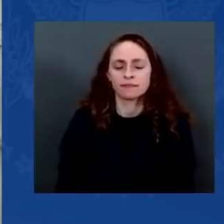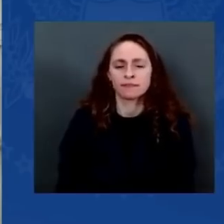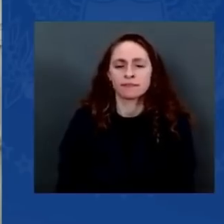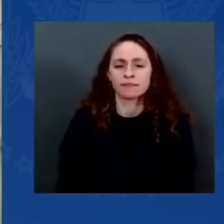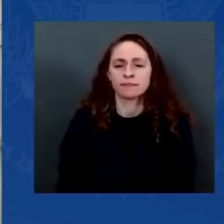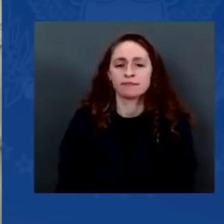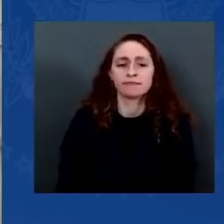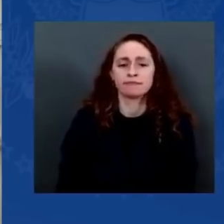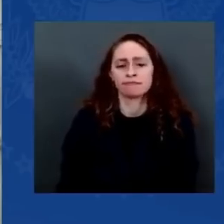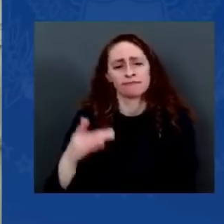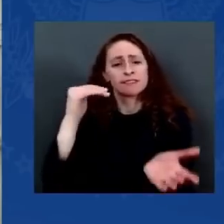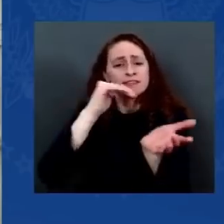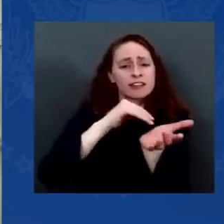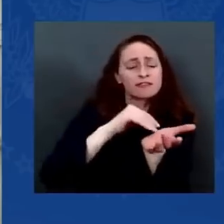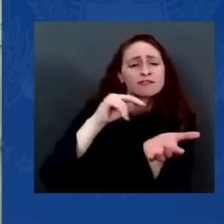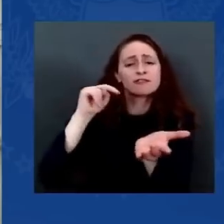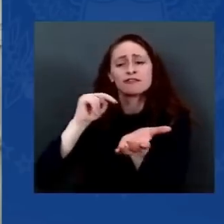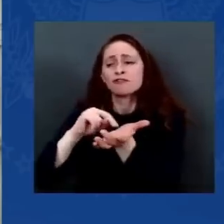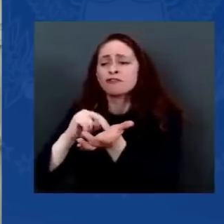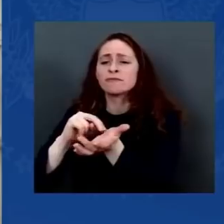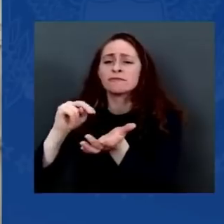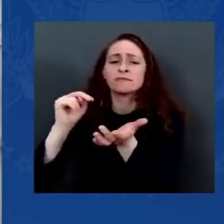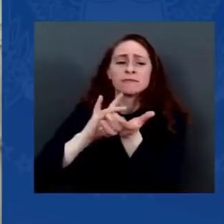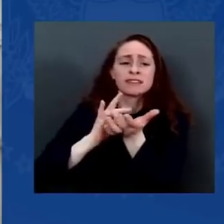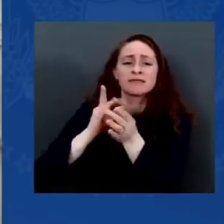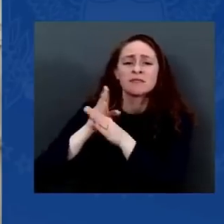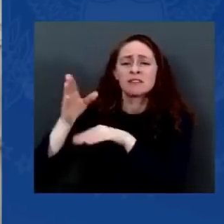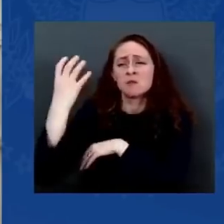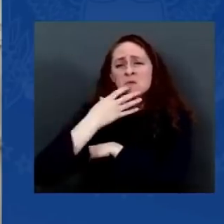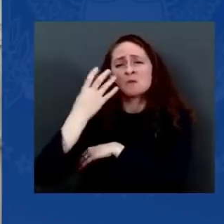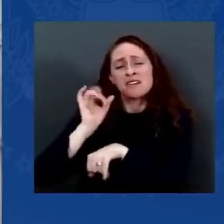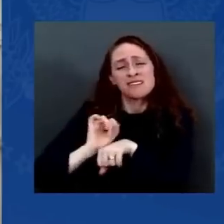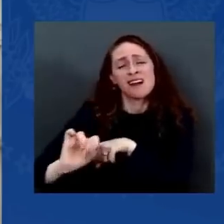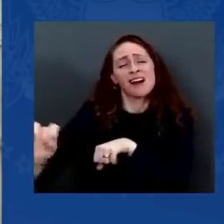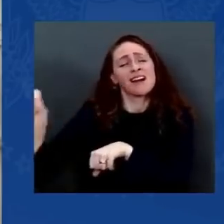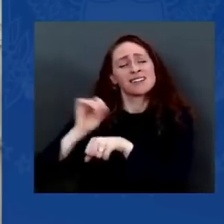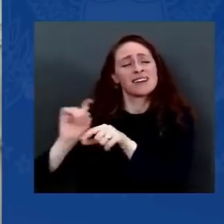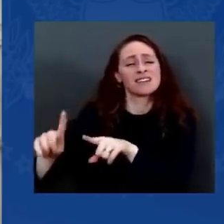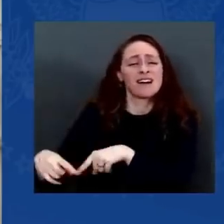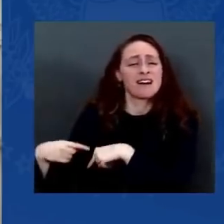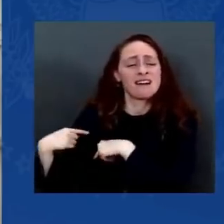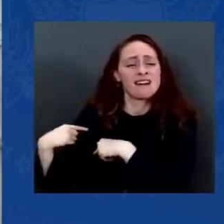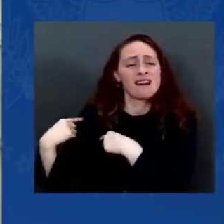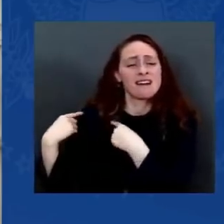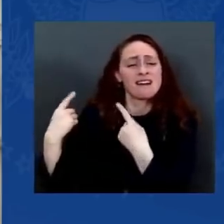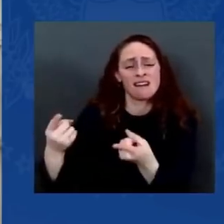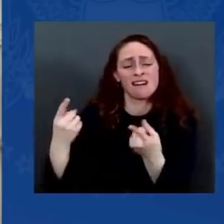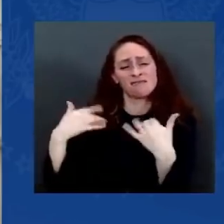is real. I really mean it. It's real. And we'll have their backs, though. We have to let them know we have their